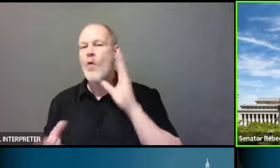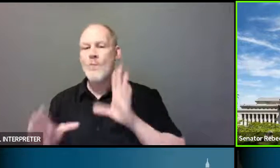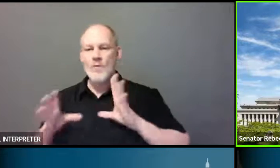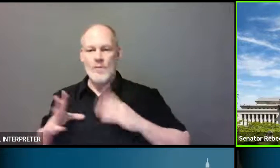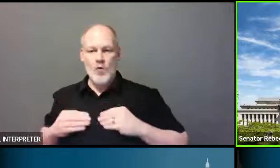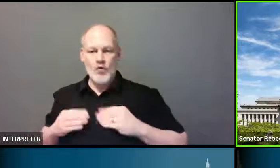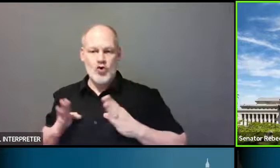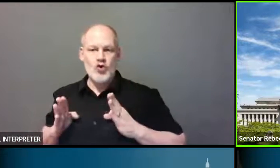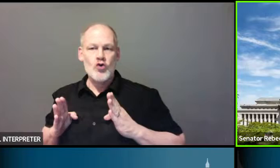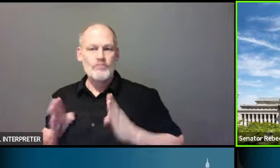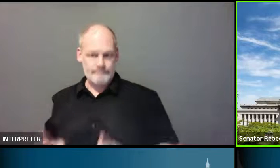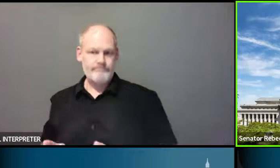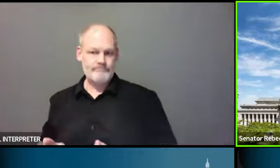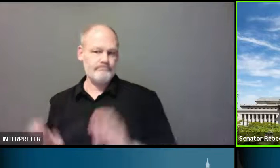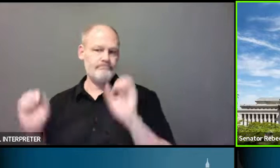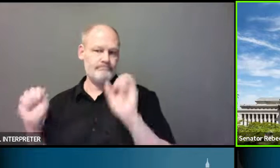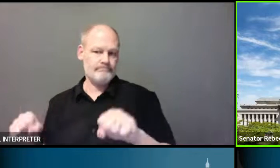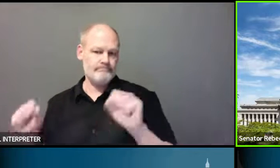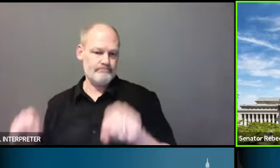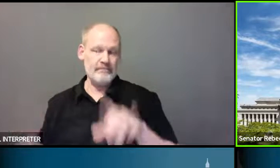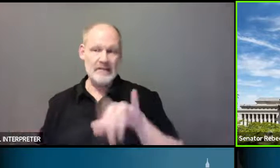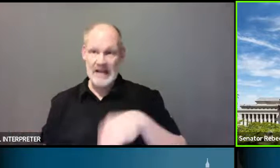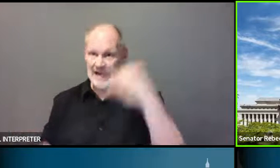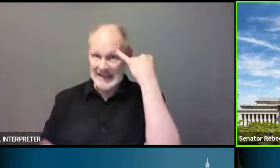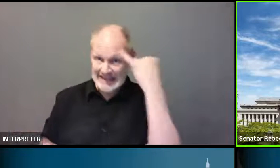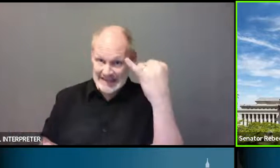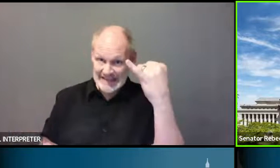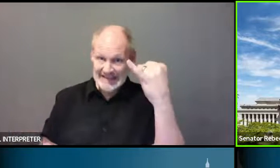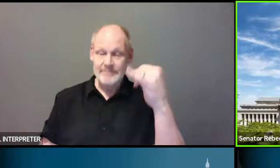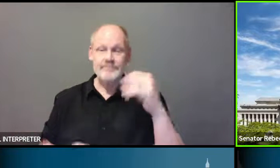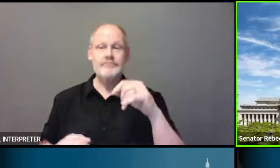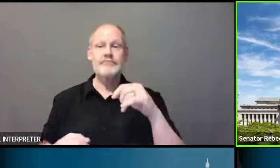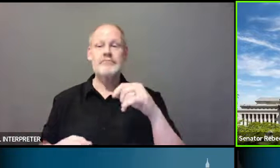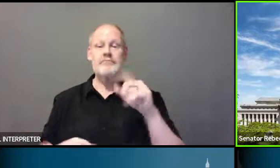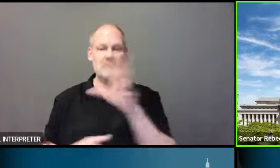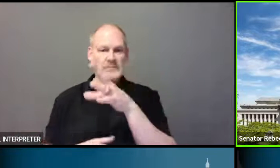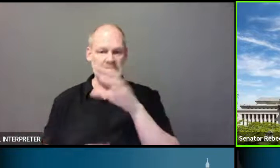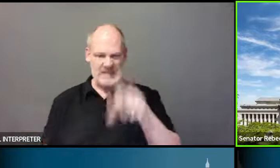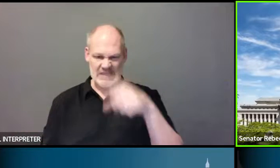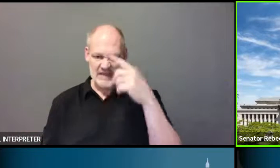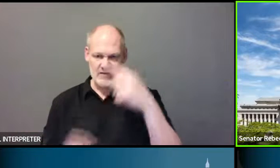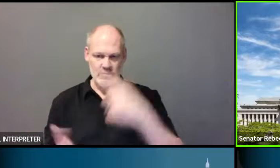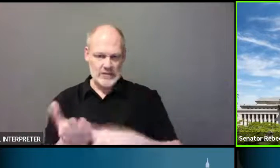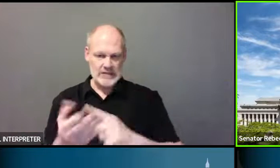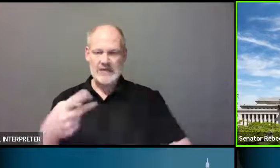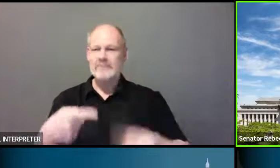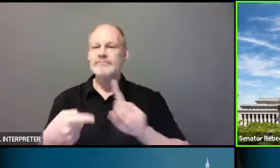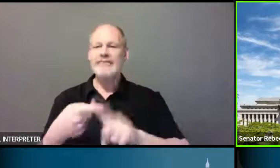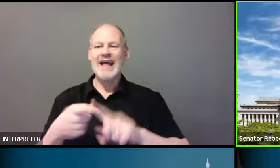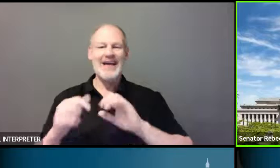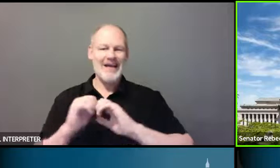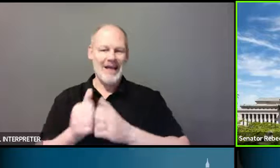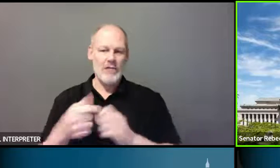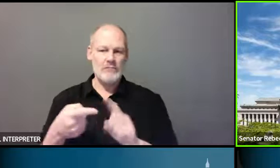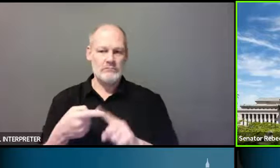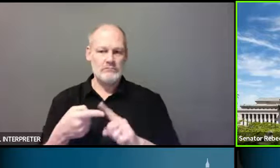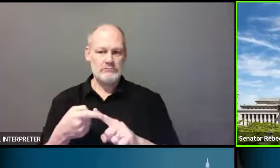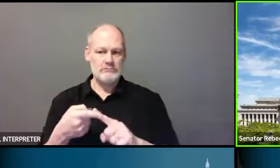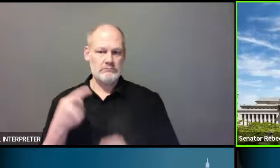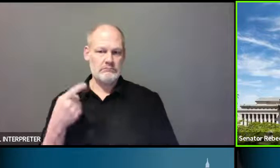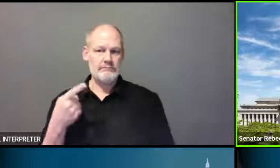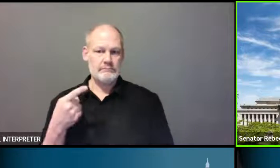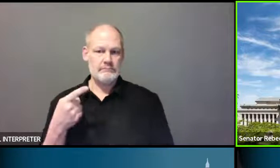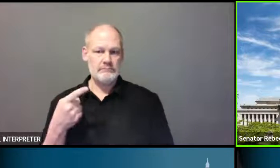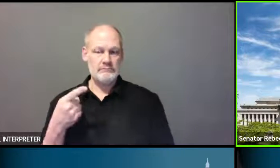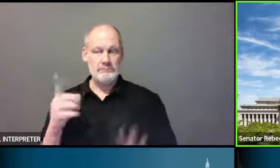was an idea that, you know, we are looking at how do we create, whether it's ADUs, giving more people more